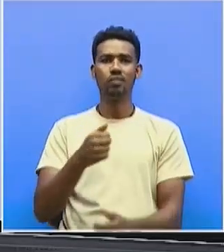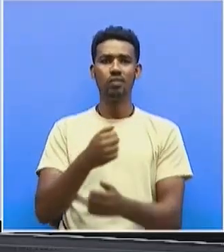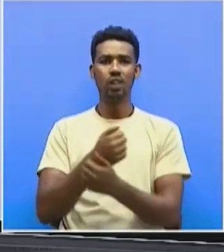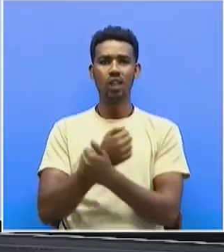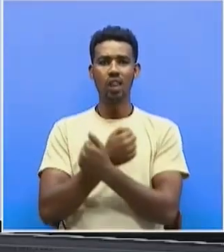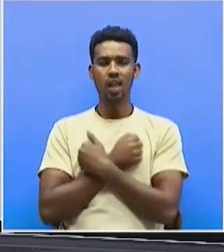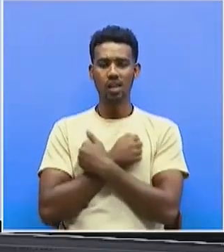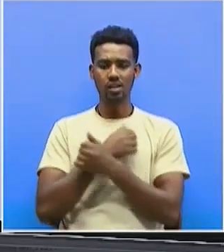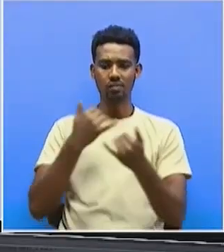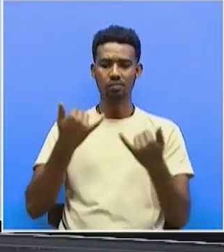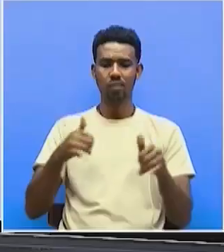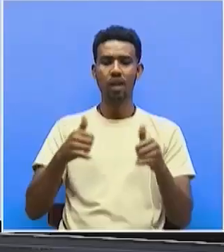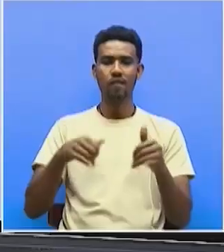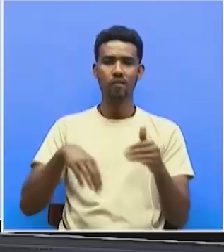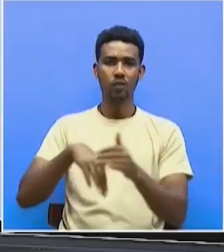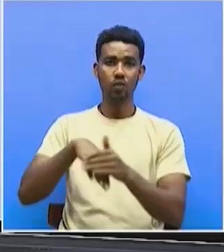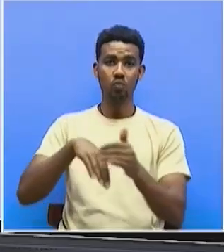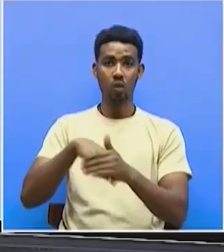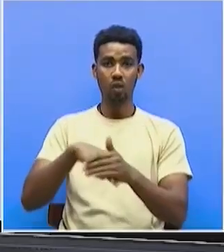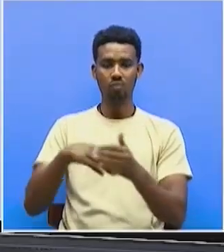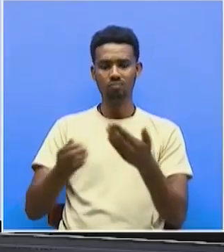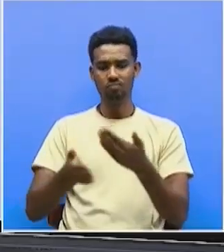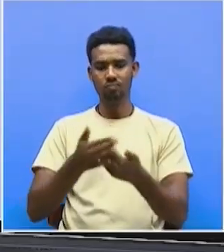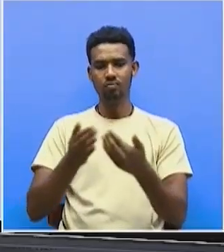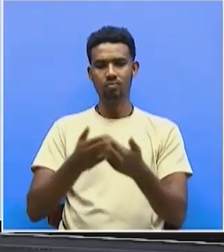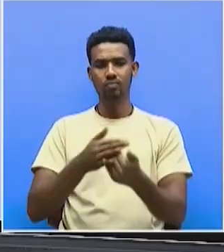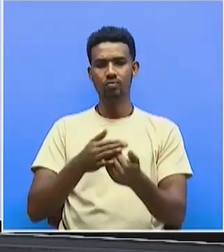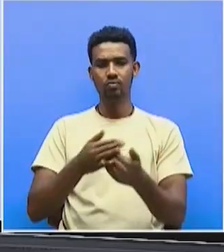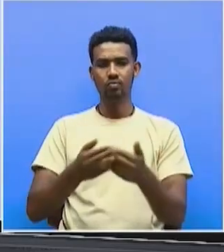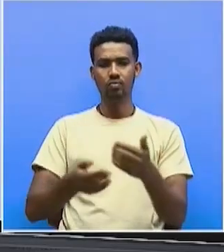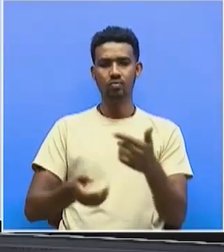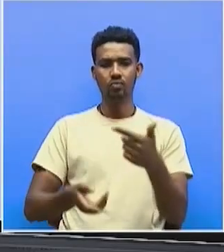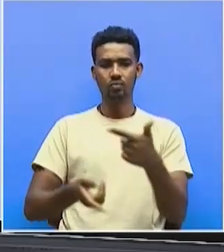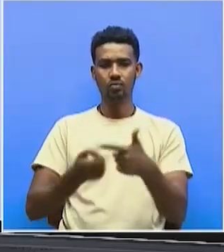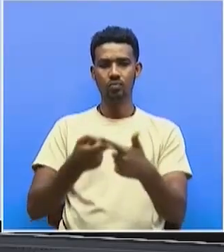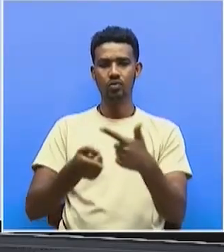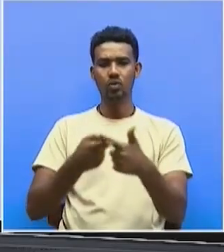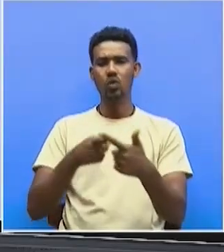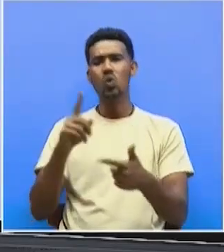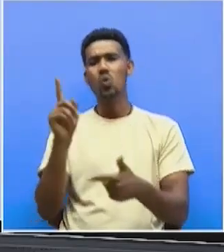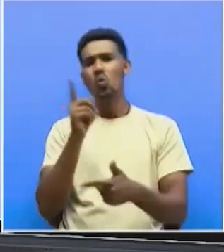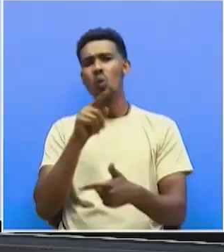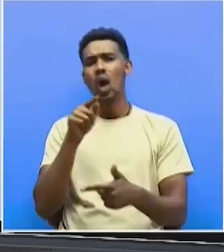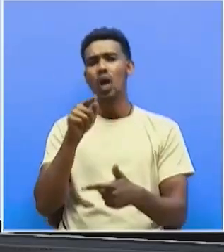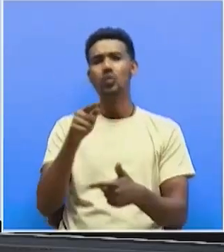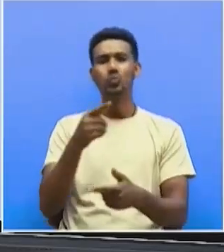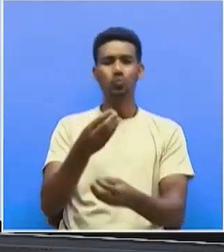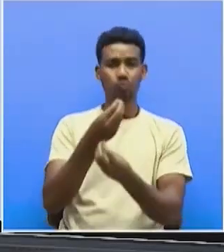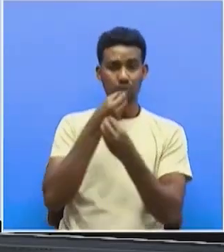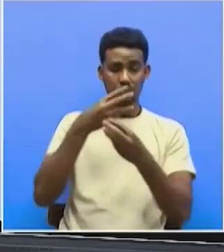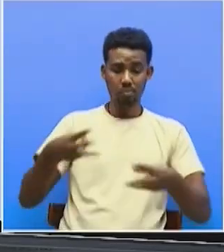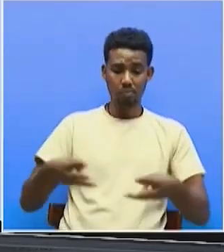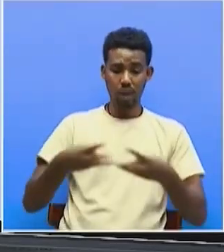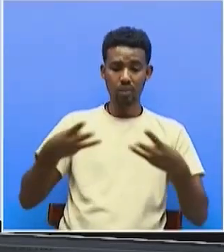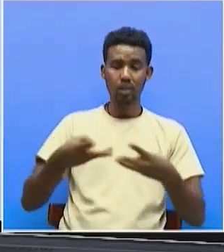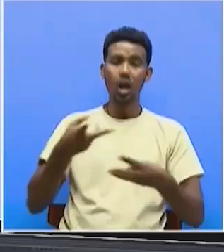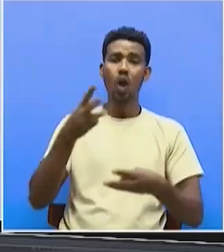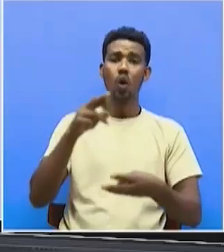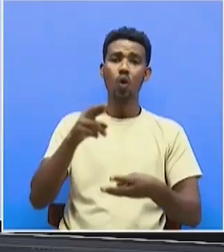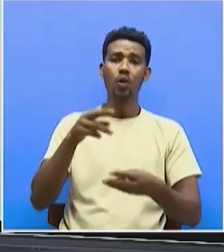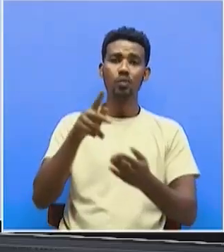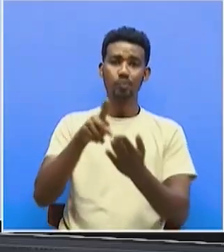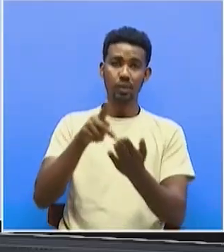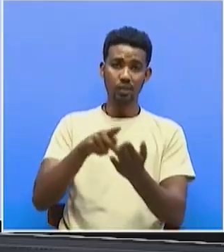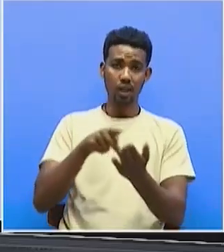Easy. So, what do you eat? Pasta or pizza? This talks about preference. You